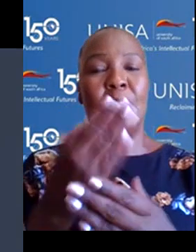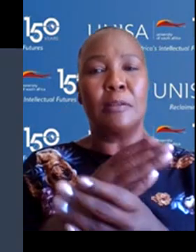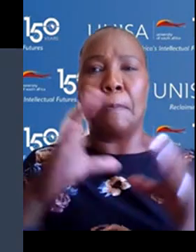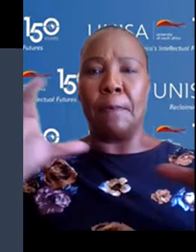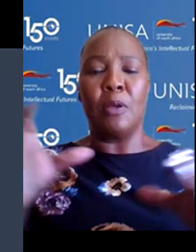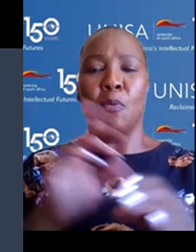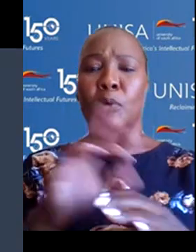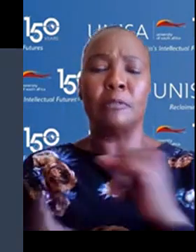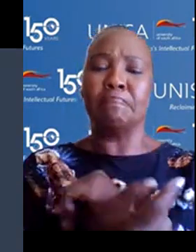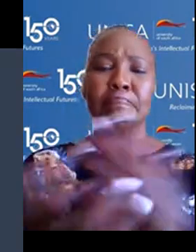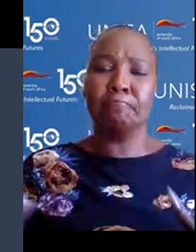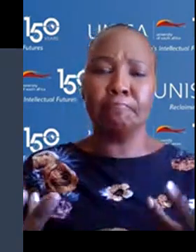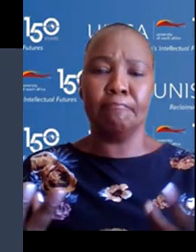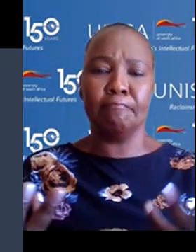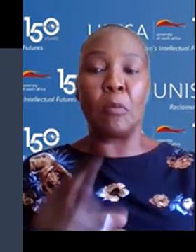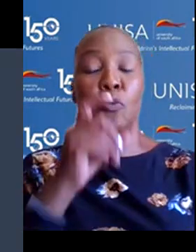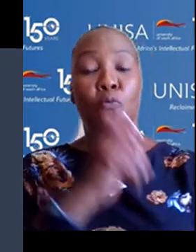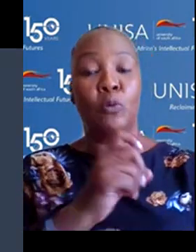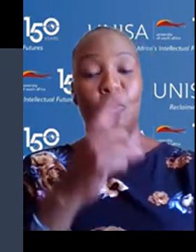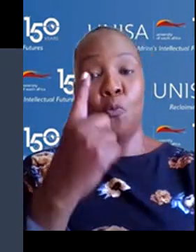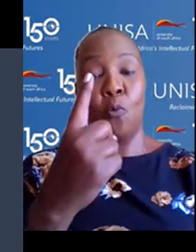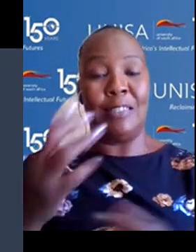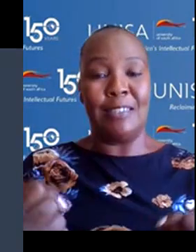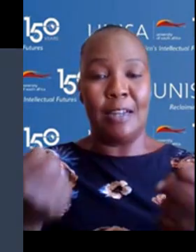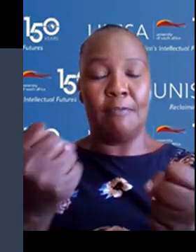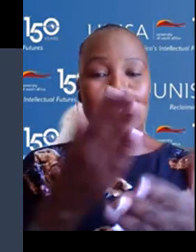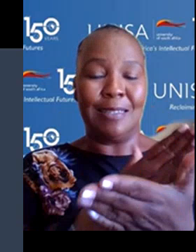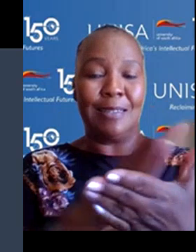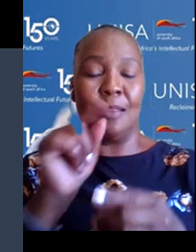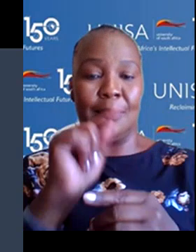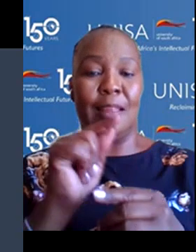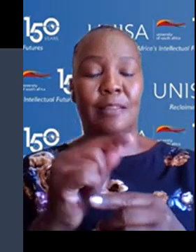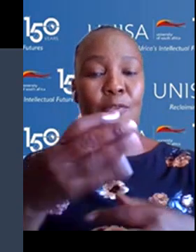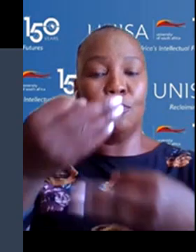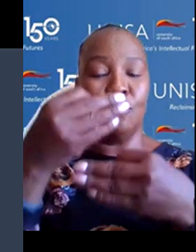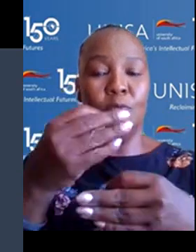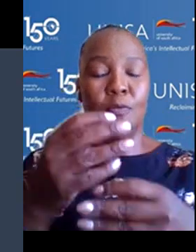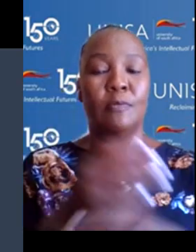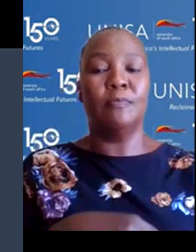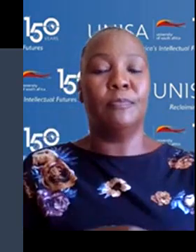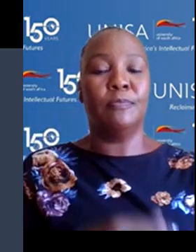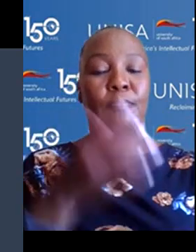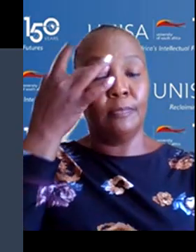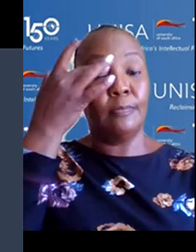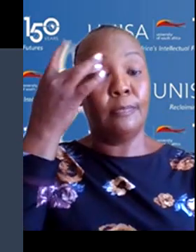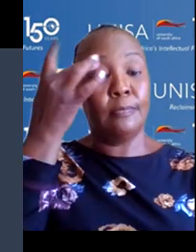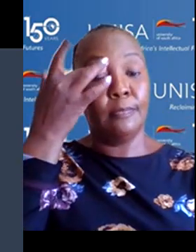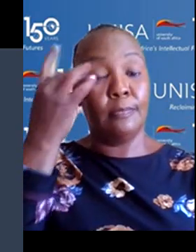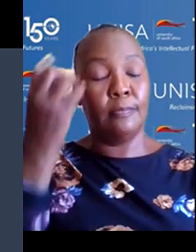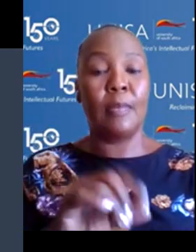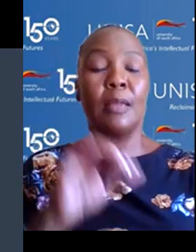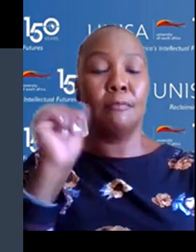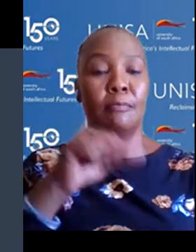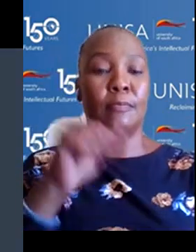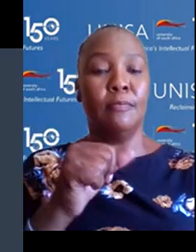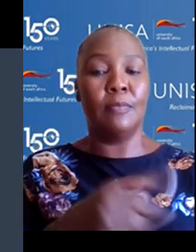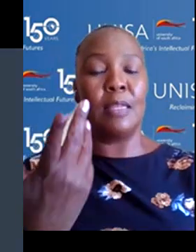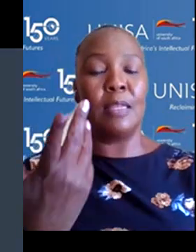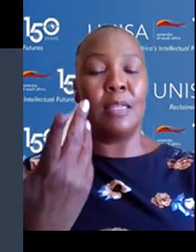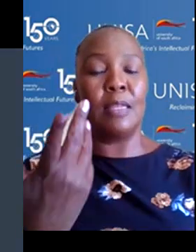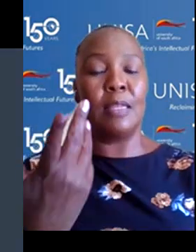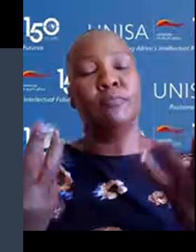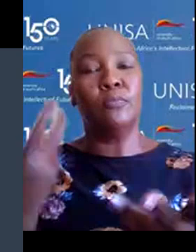what happens? Then you can use OneDrive and you can share it that way. Then, of course, there's also that scenario that